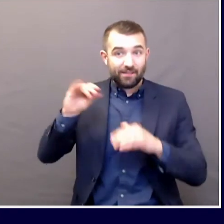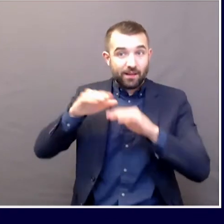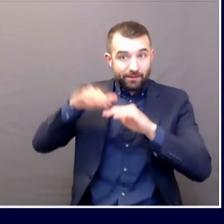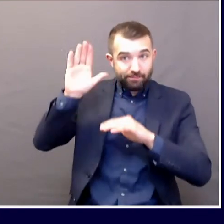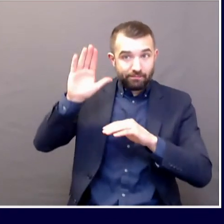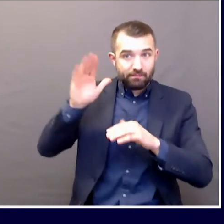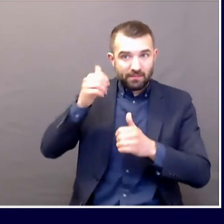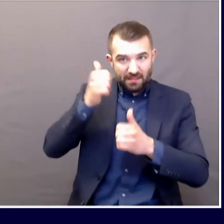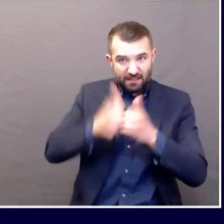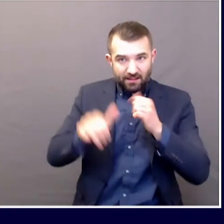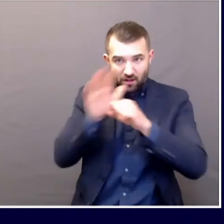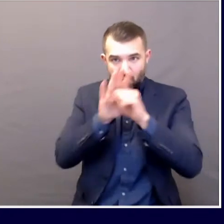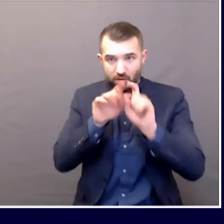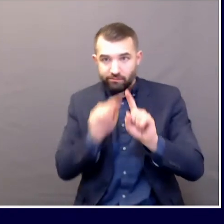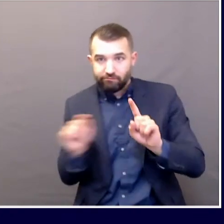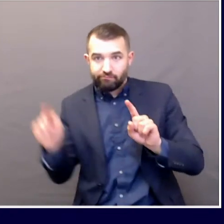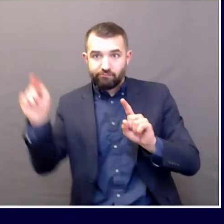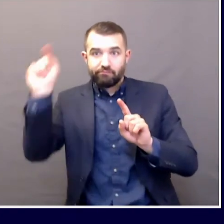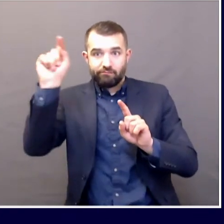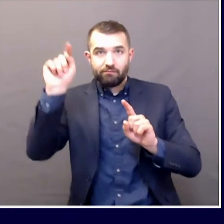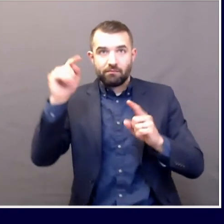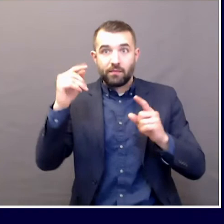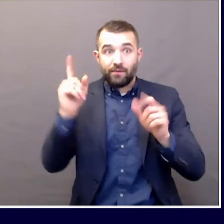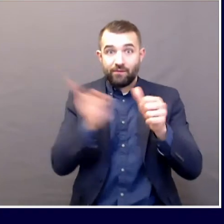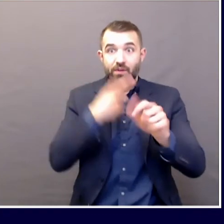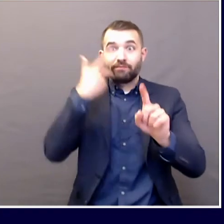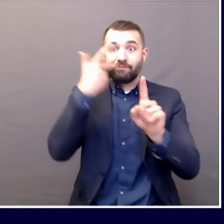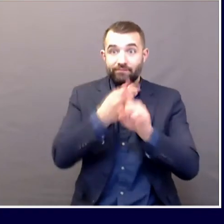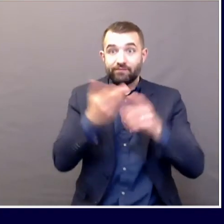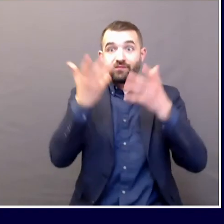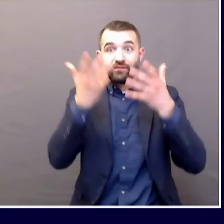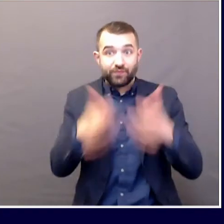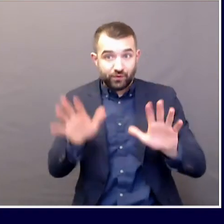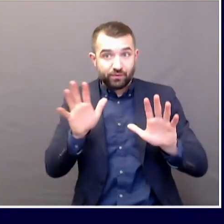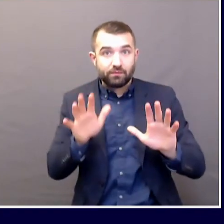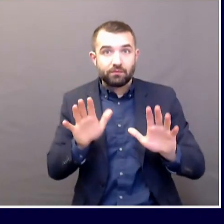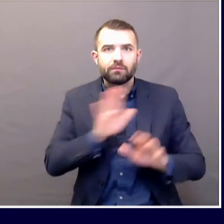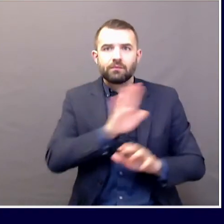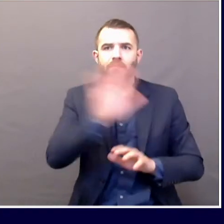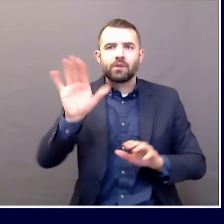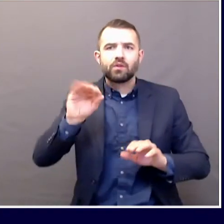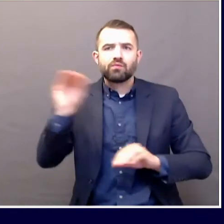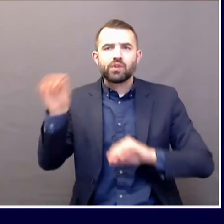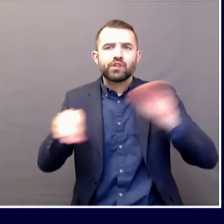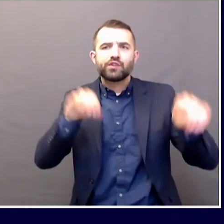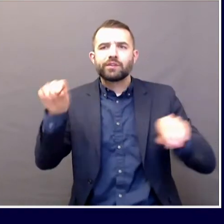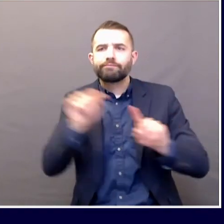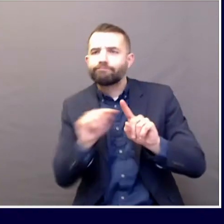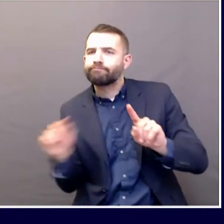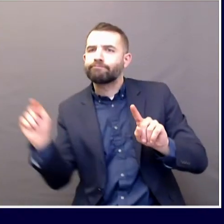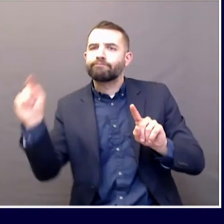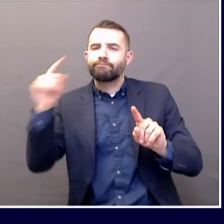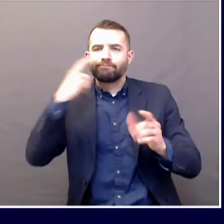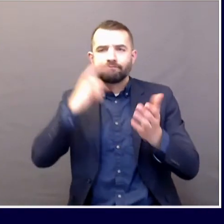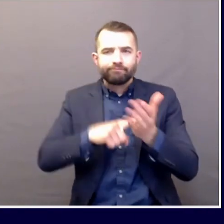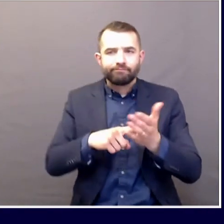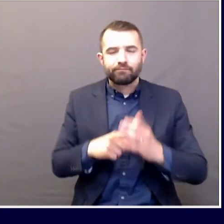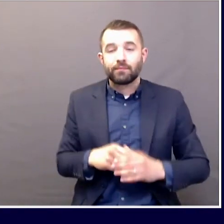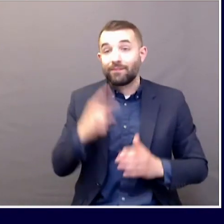have received their first shot. We see when we take a look at those data that, for example, 74,